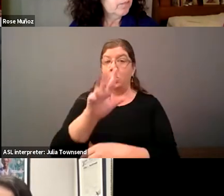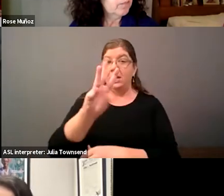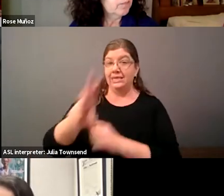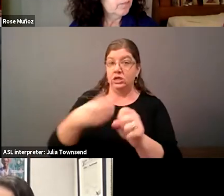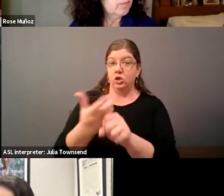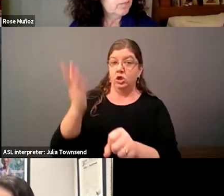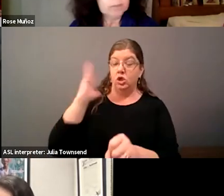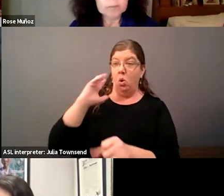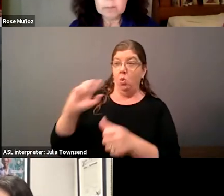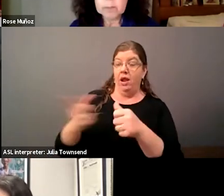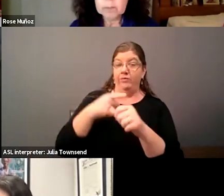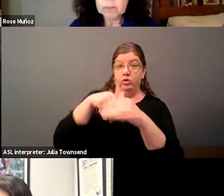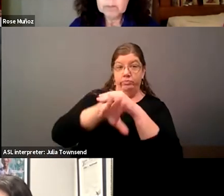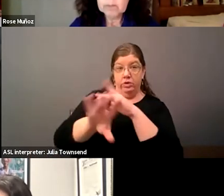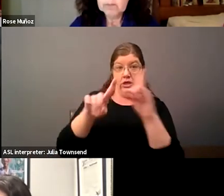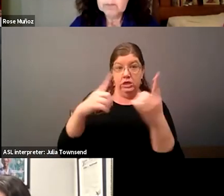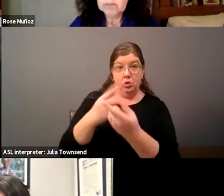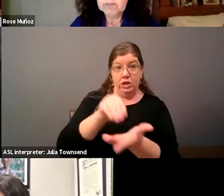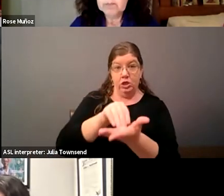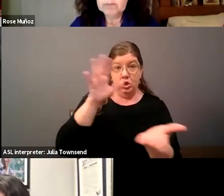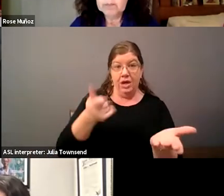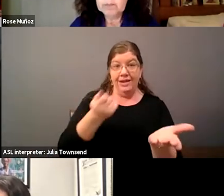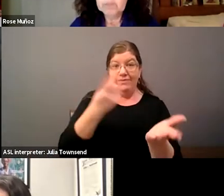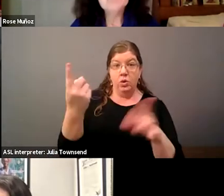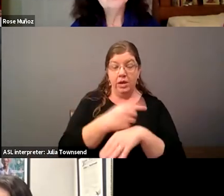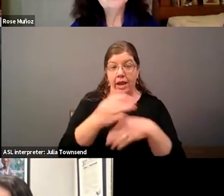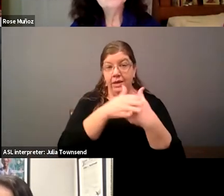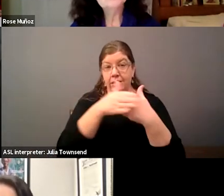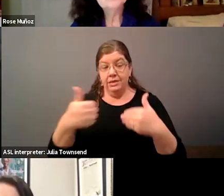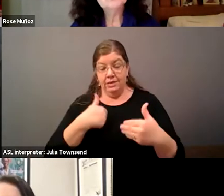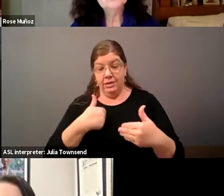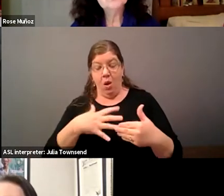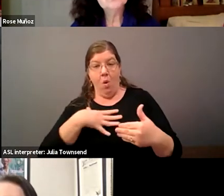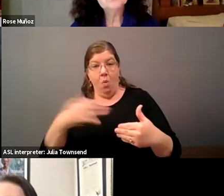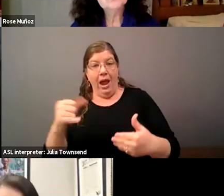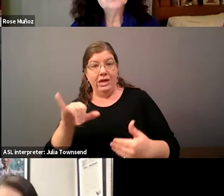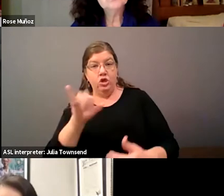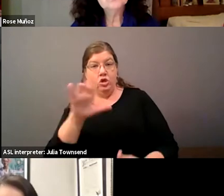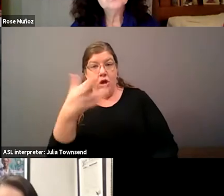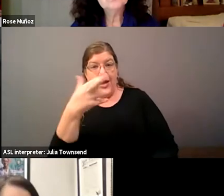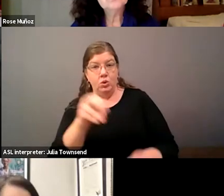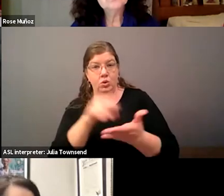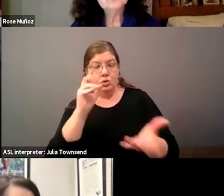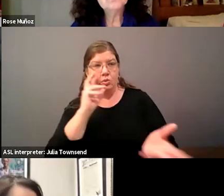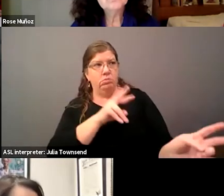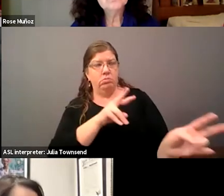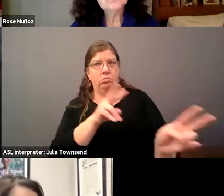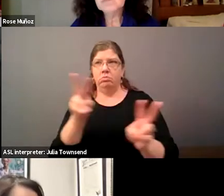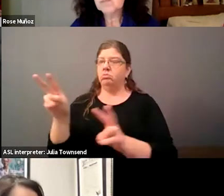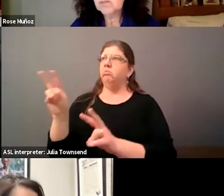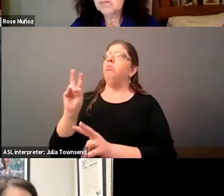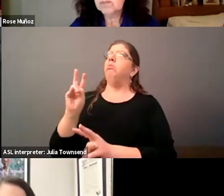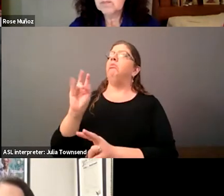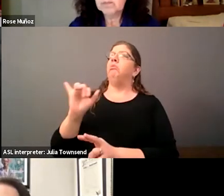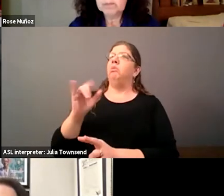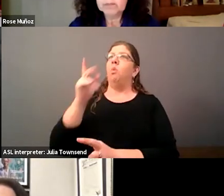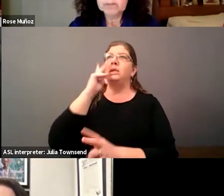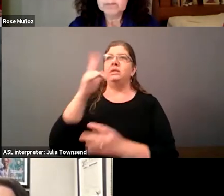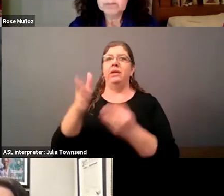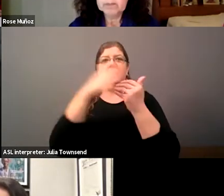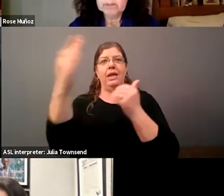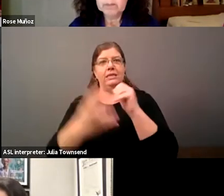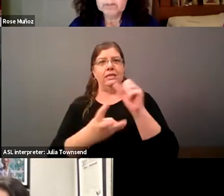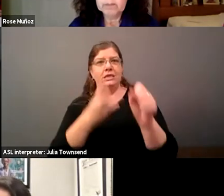became a student in this district it only took a few days as a white junior high student to look around and see what i would continue to see for the next six